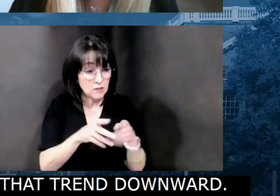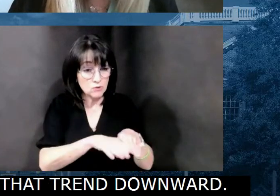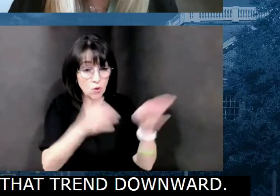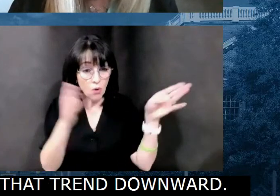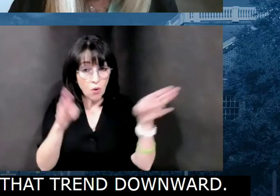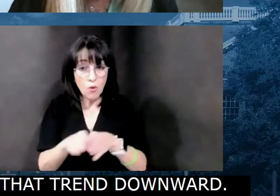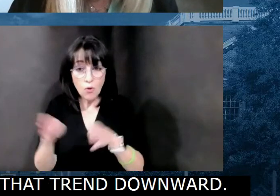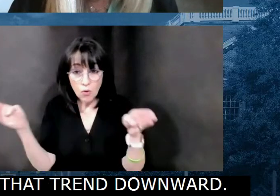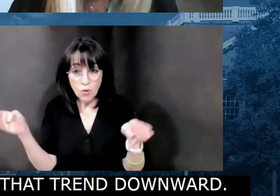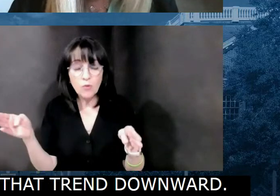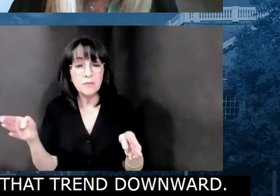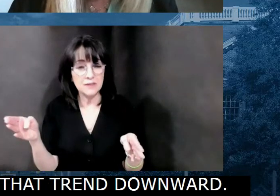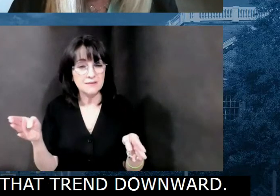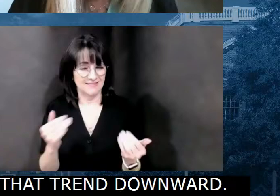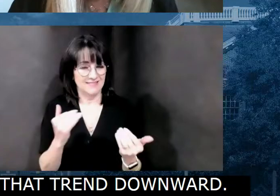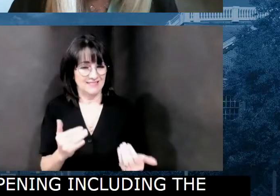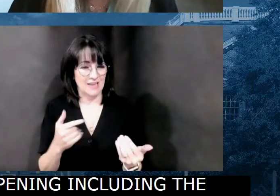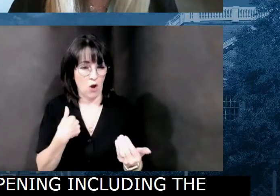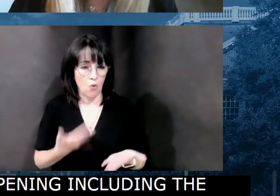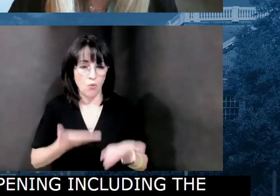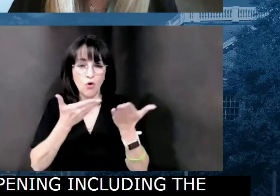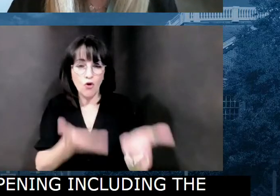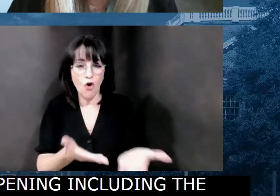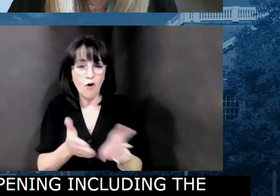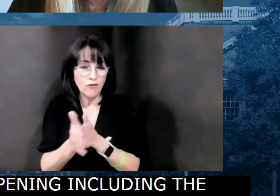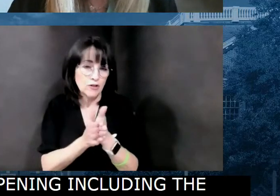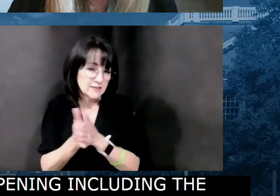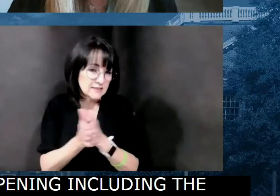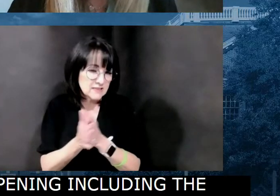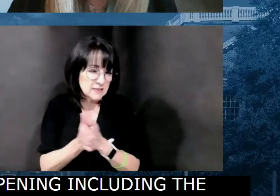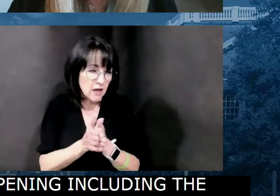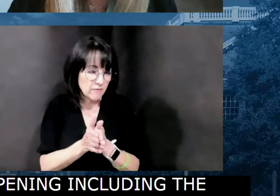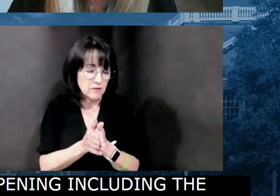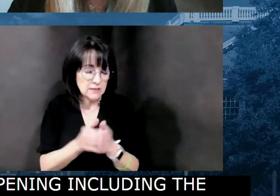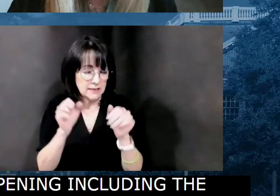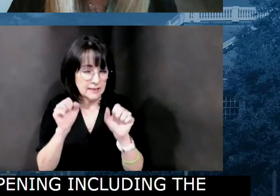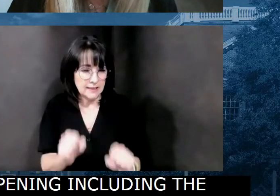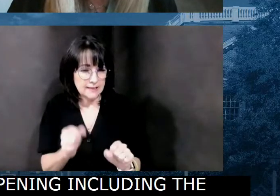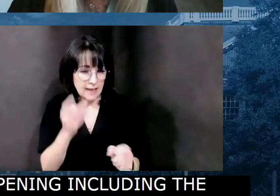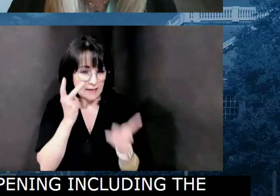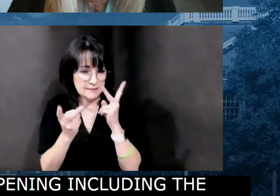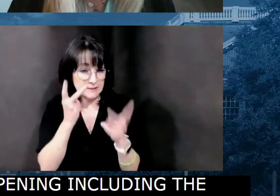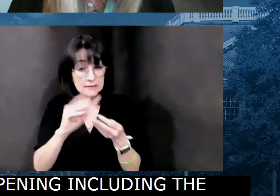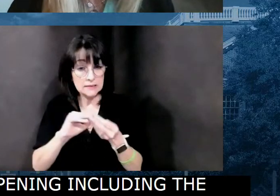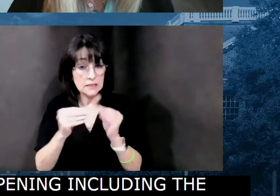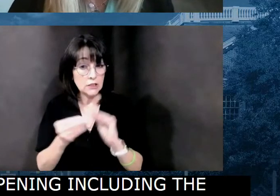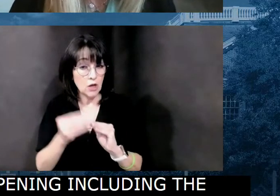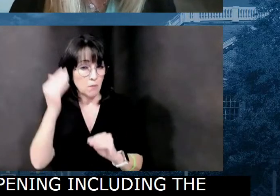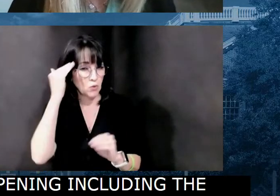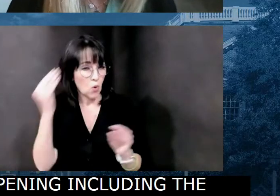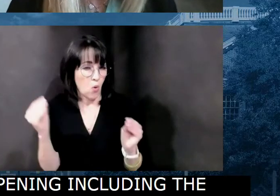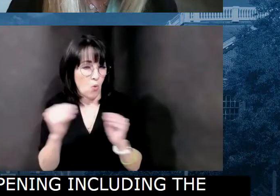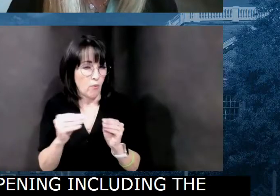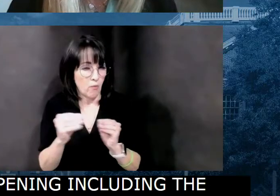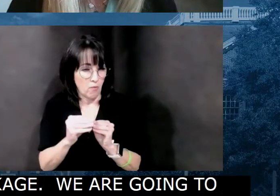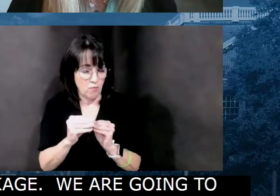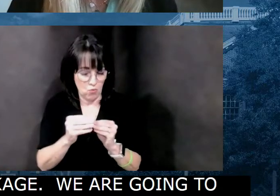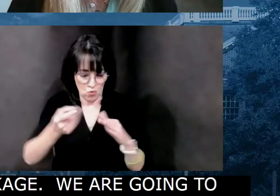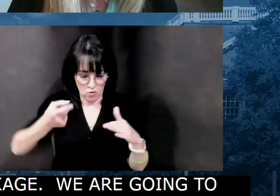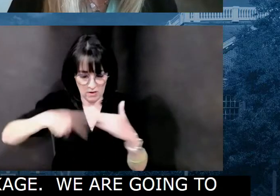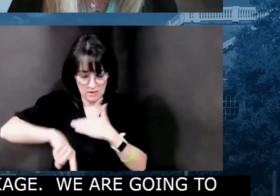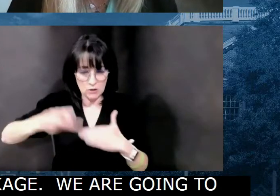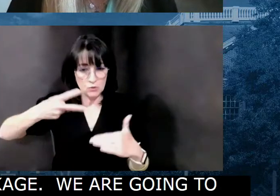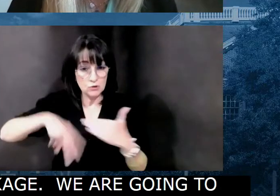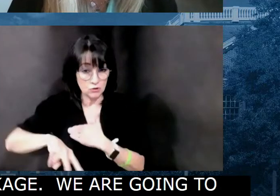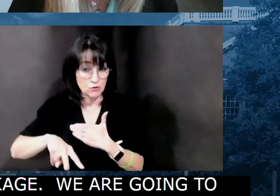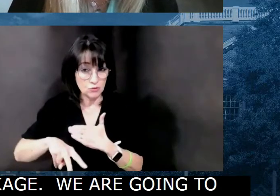the incentive package. So we'll be able to know better in a couple weeks what the effect has been. Again, the more